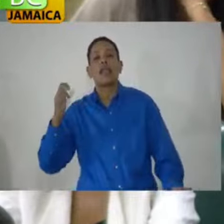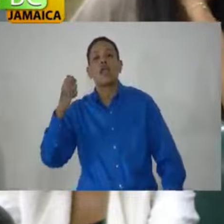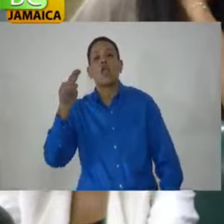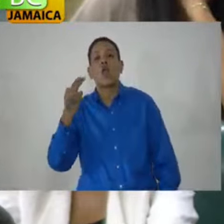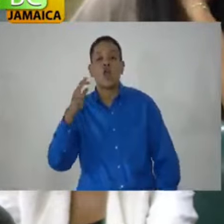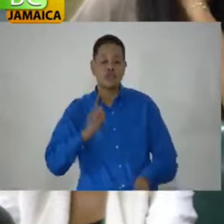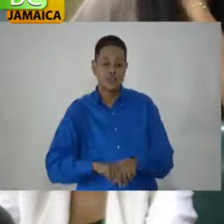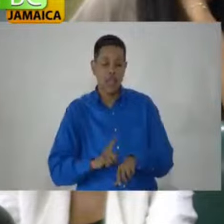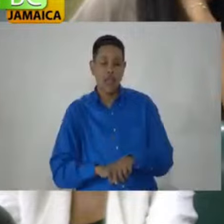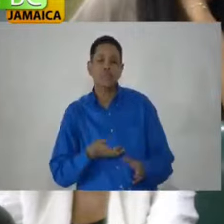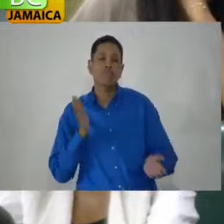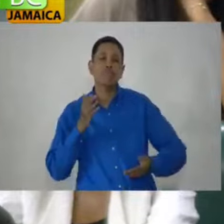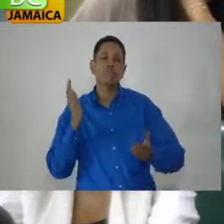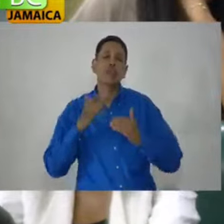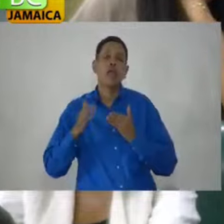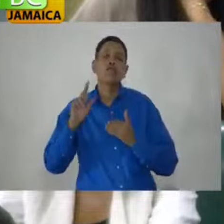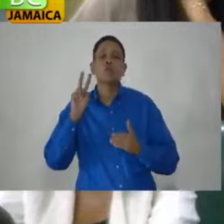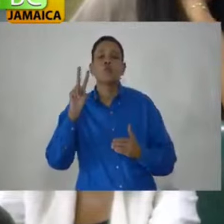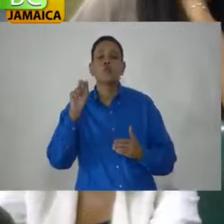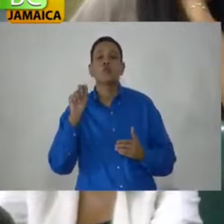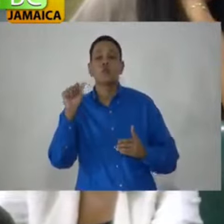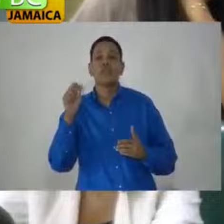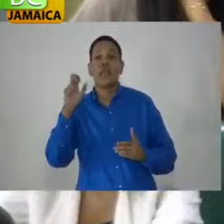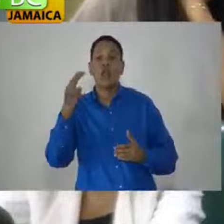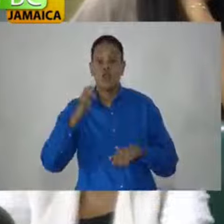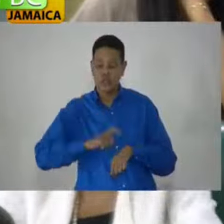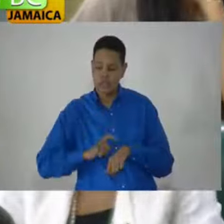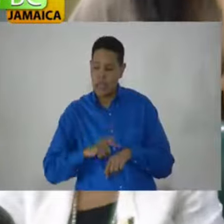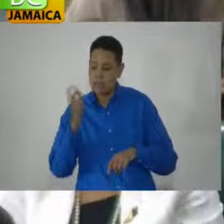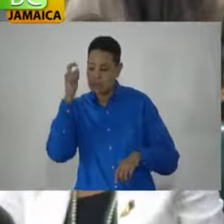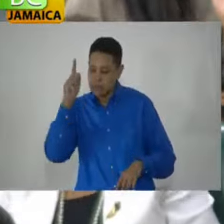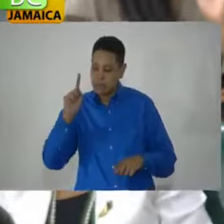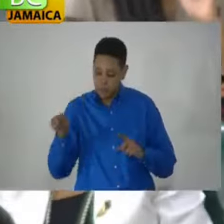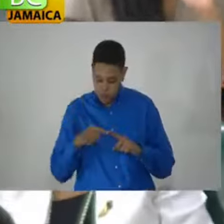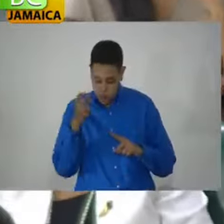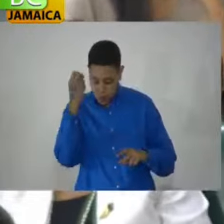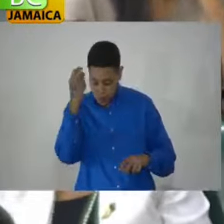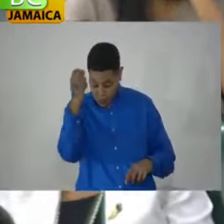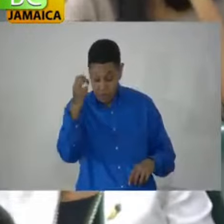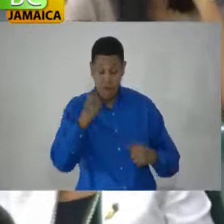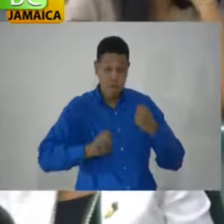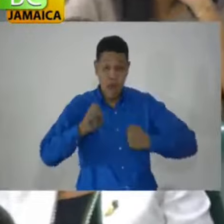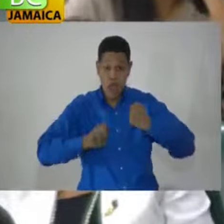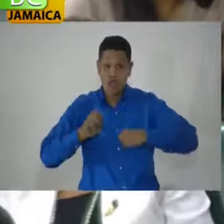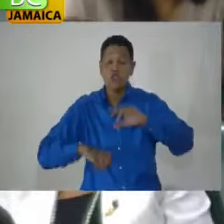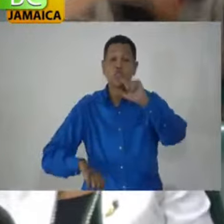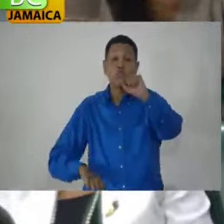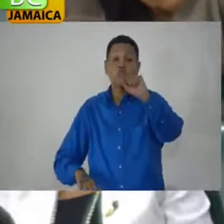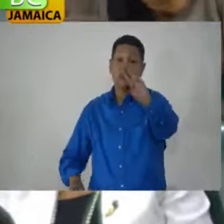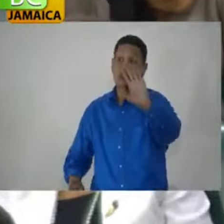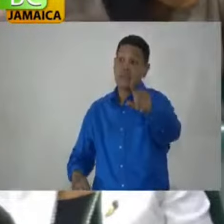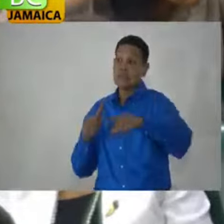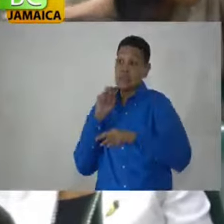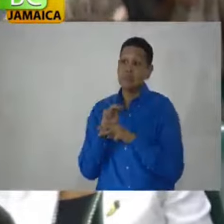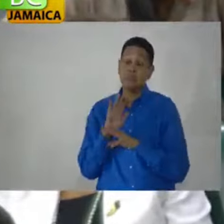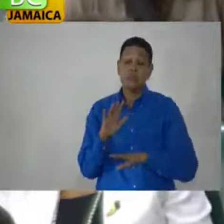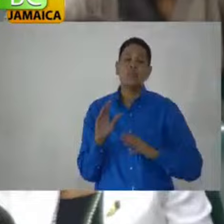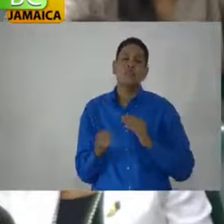season after the 2010 conch season. And whereas on the 12th day of March 2026, the